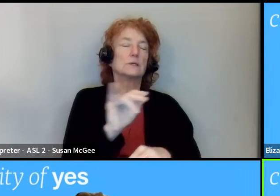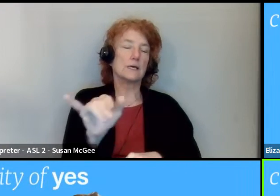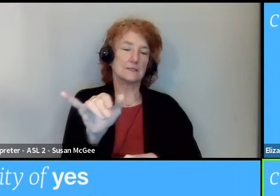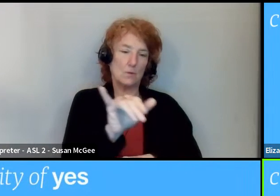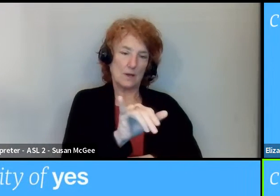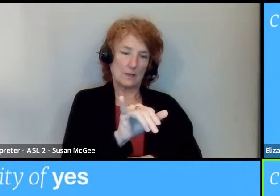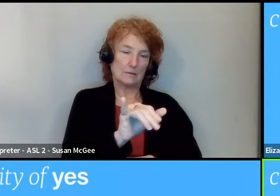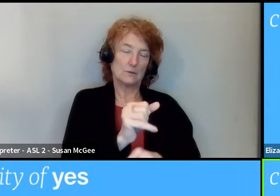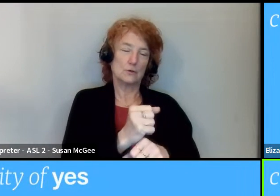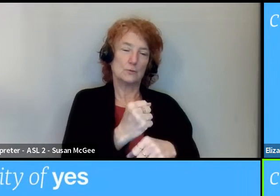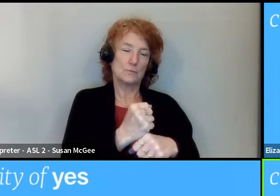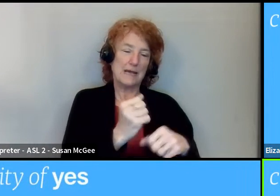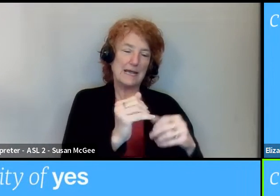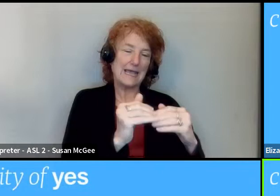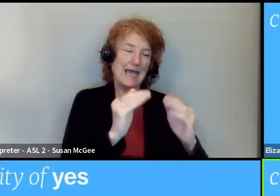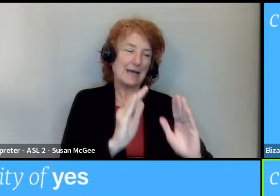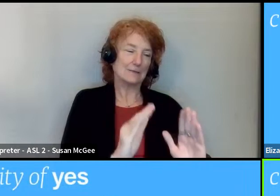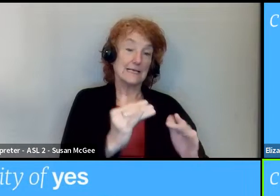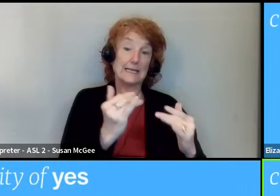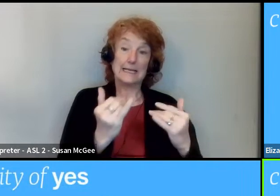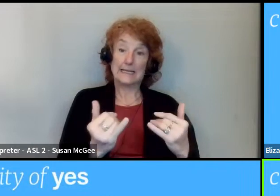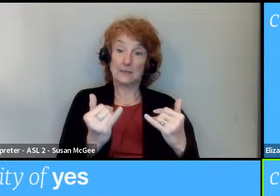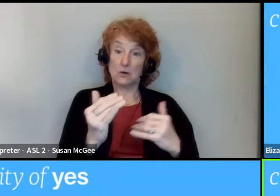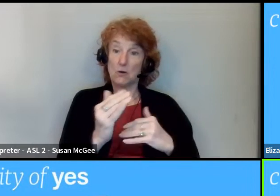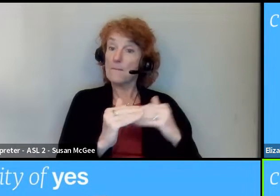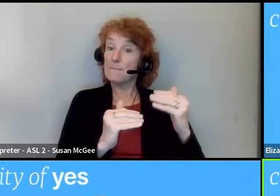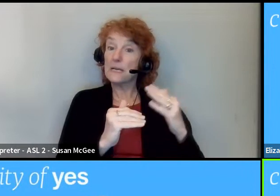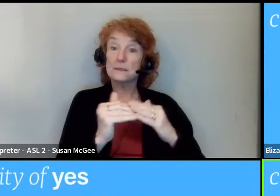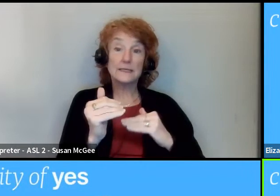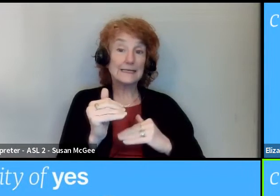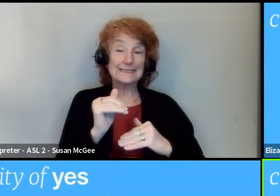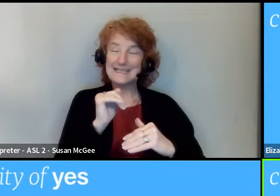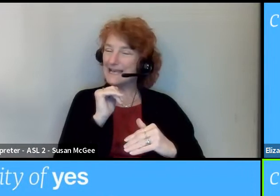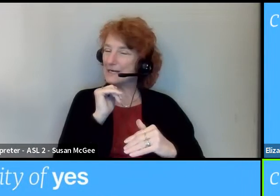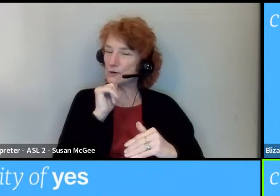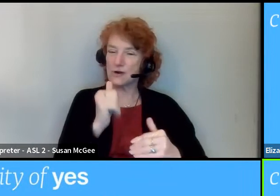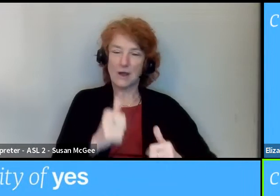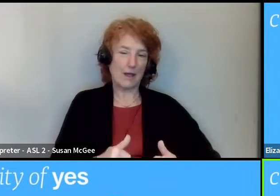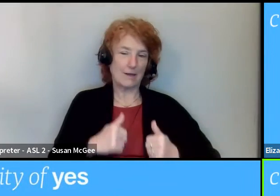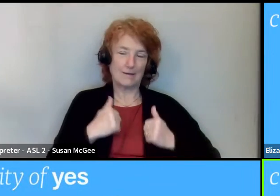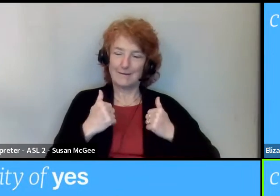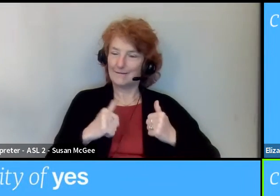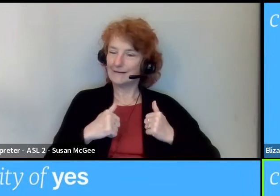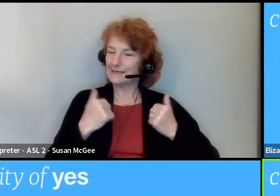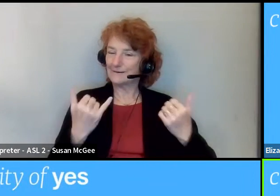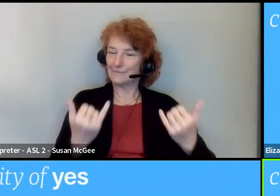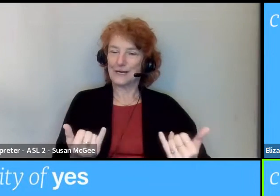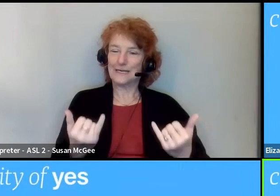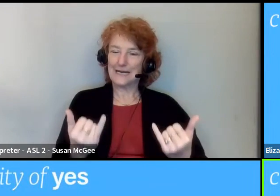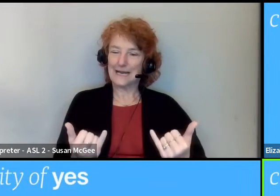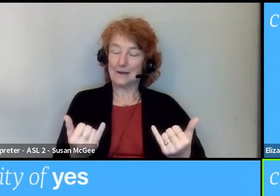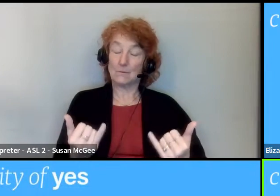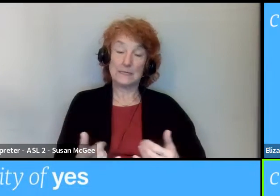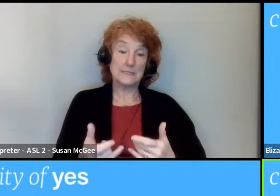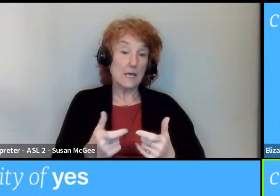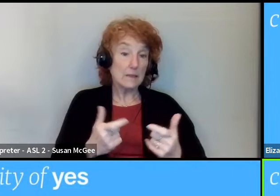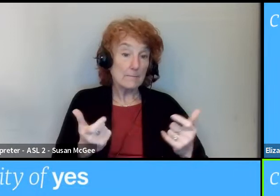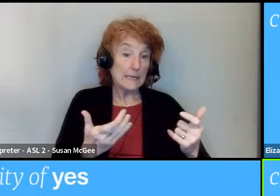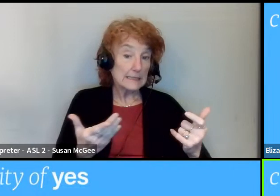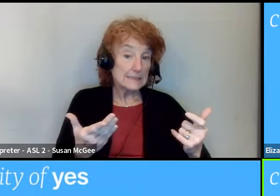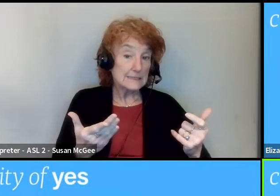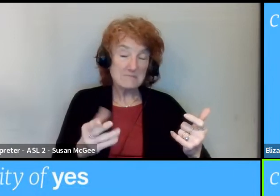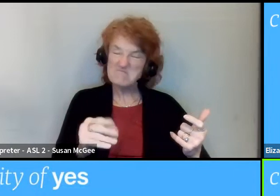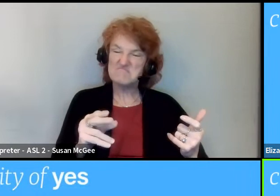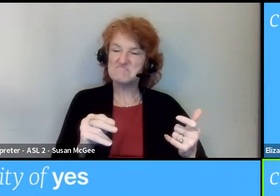non-residential buildings. And that's not one of the biggest aspects of housing opportunity, but it is an important one that I think gets at